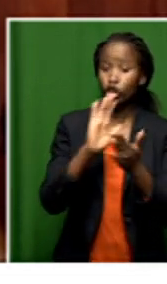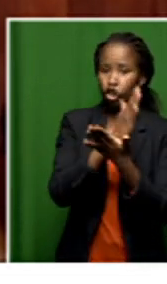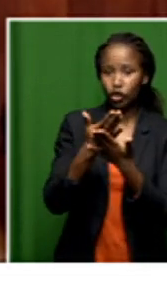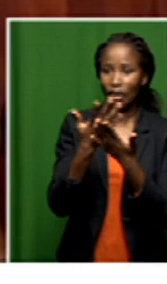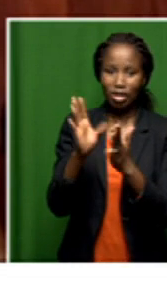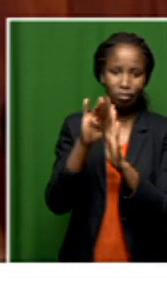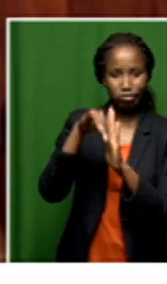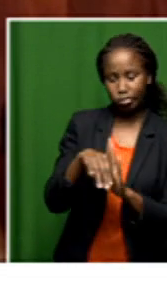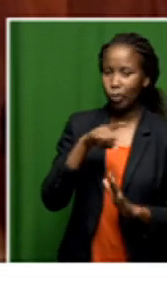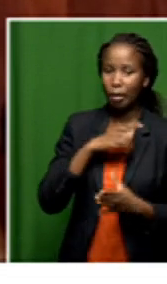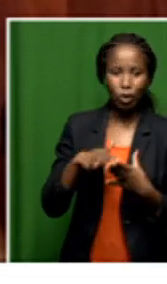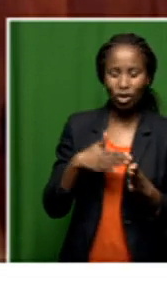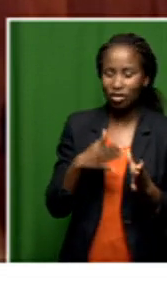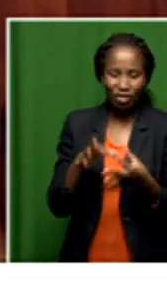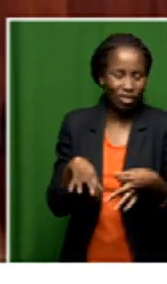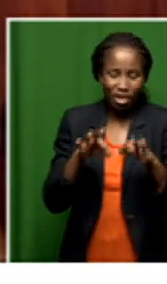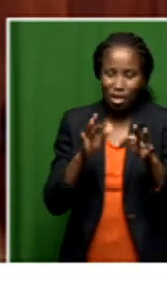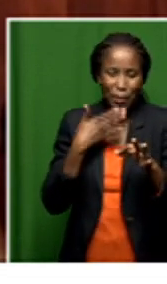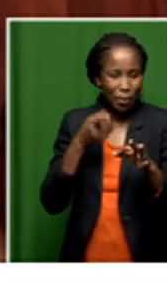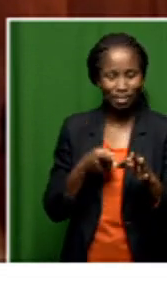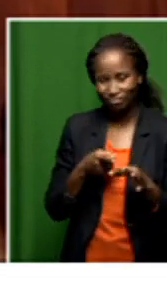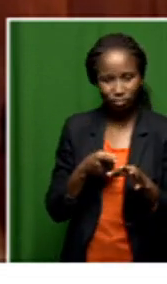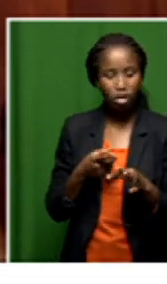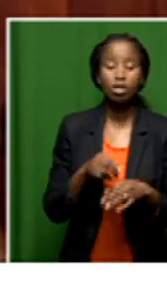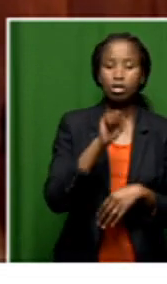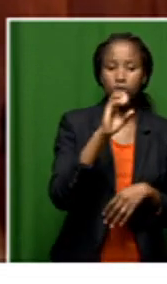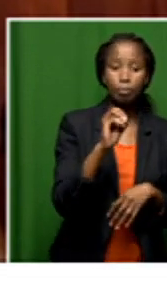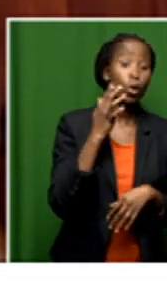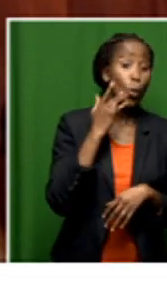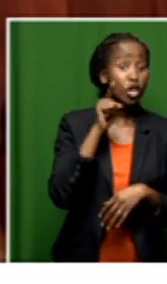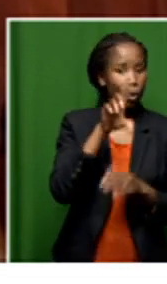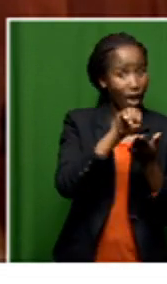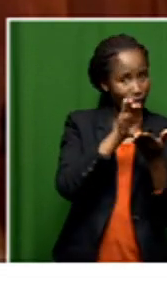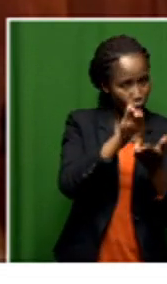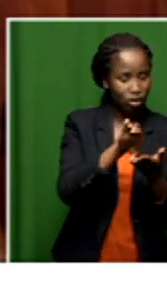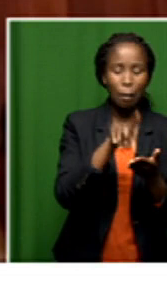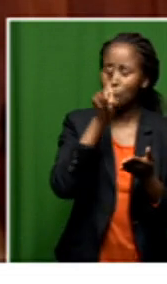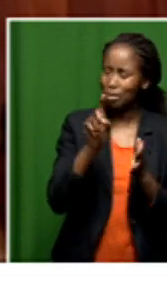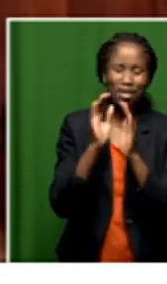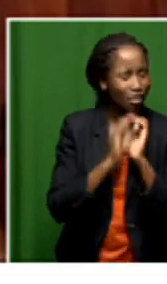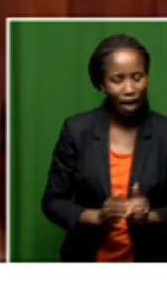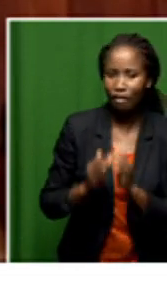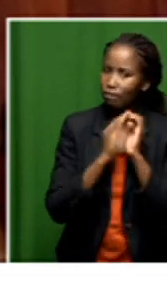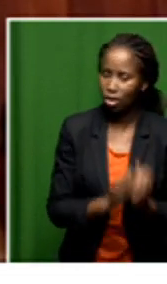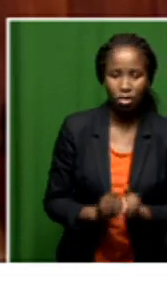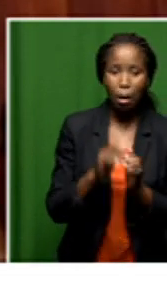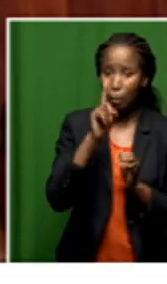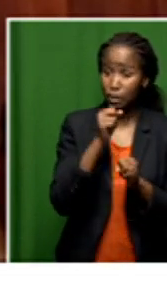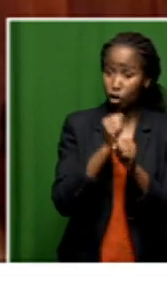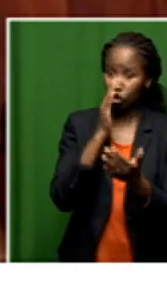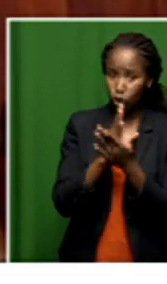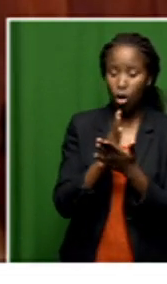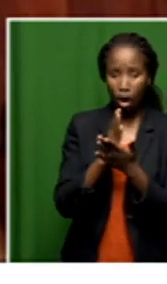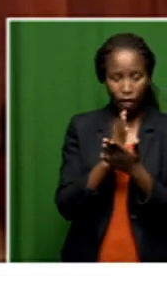weren't really that valuable to start. So I think when you're going to invest overseas, just be really careful that you do it for a structured, planned